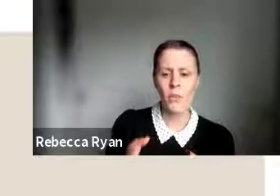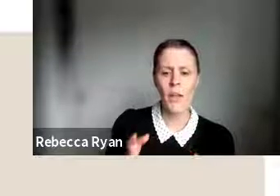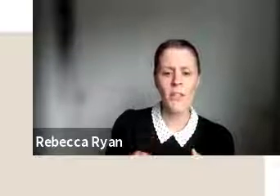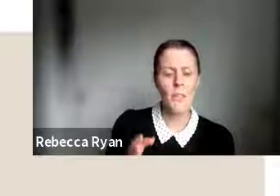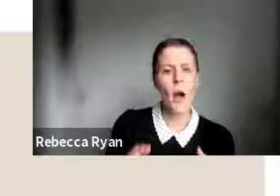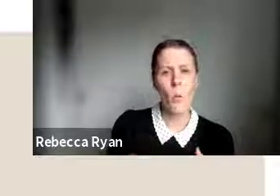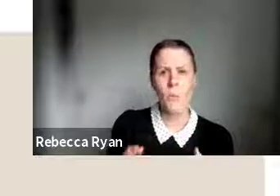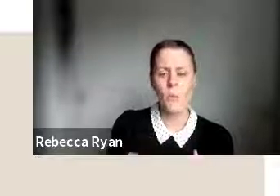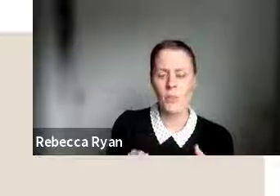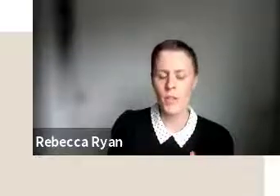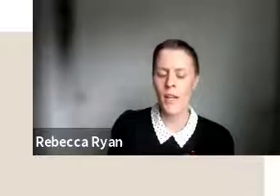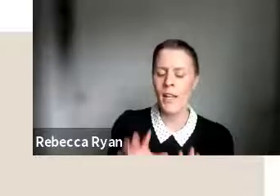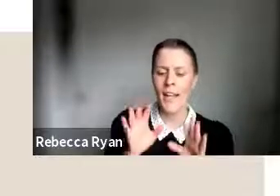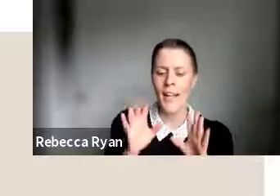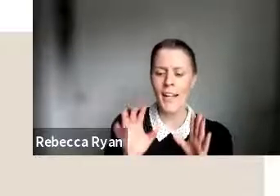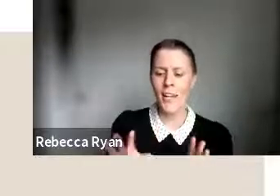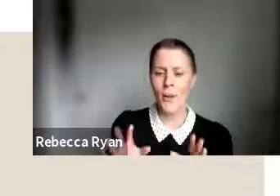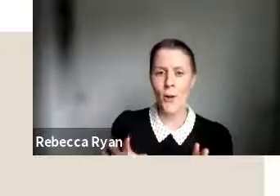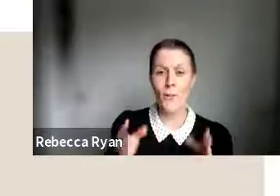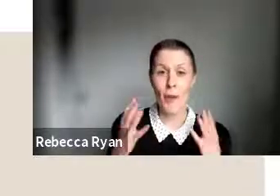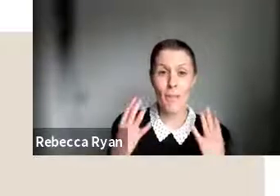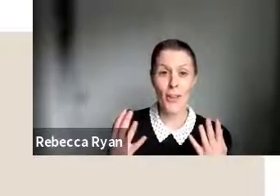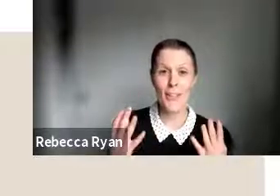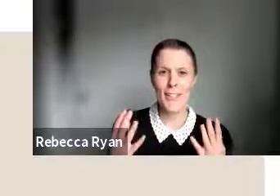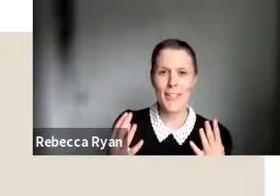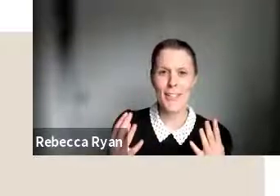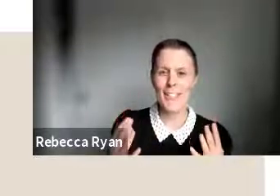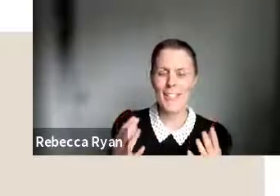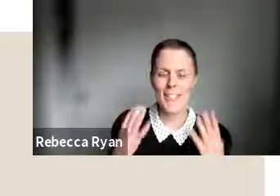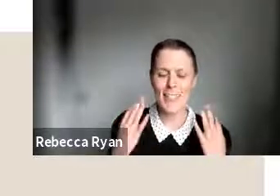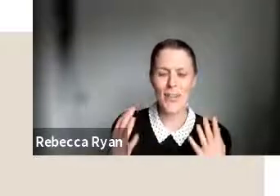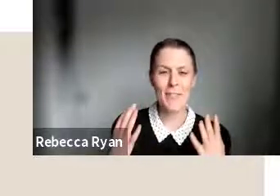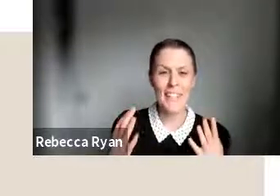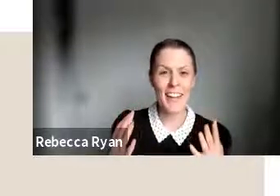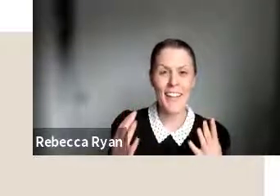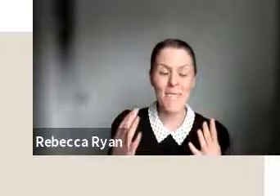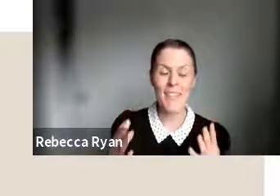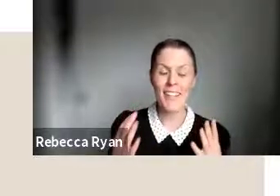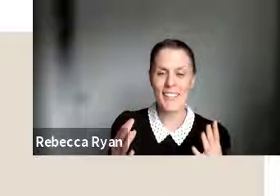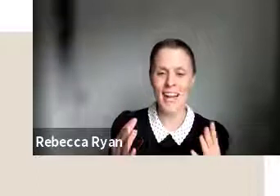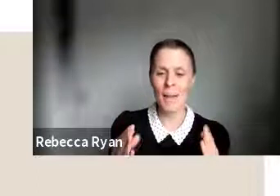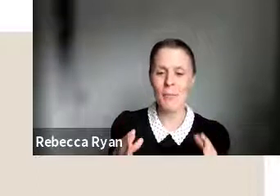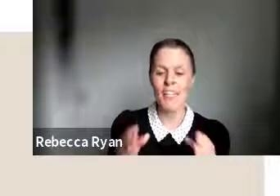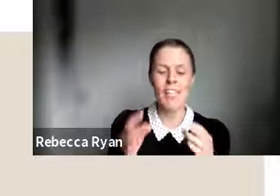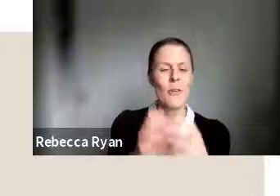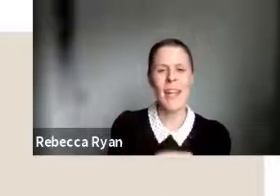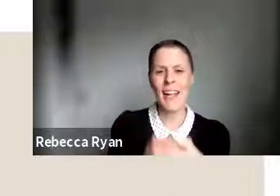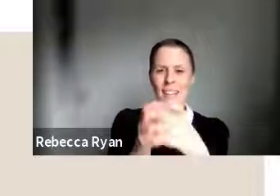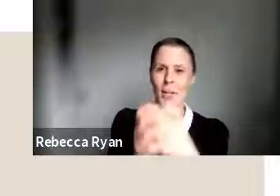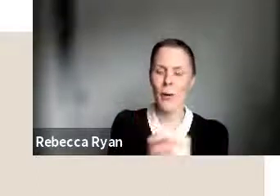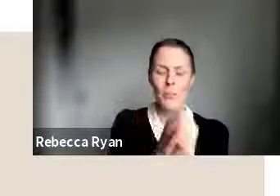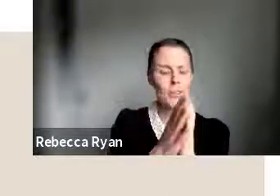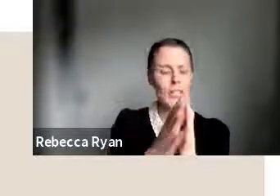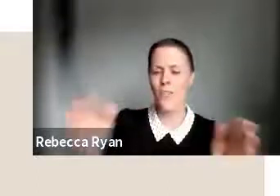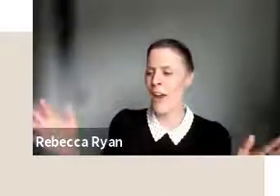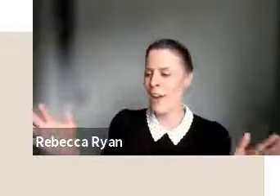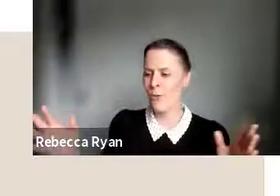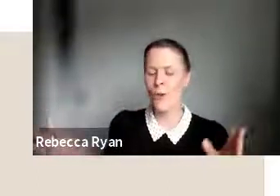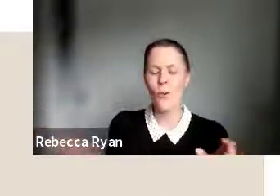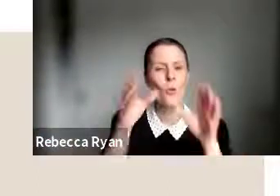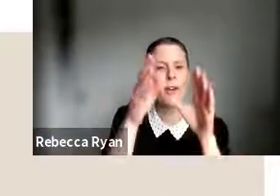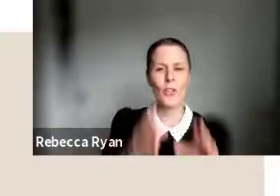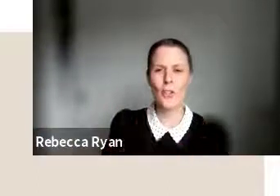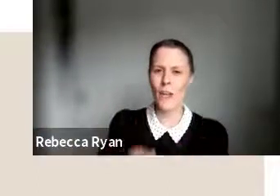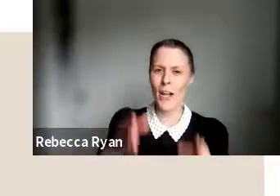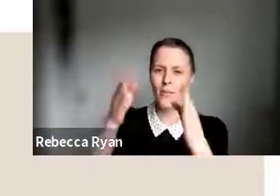know that the rate is about 1%. And I know if my brother is listening to this, he's heard me say a million times, you can't take 1% for